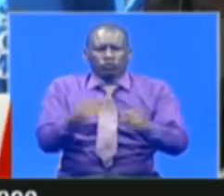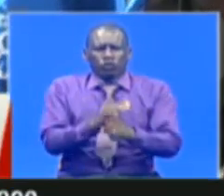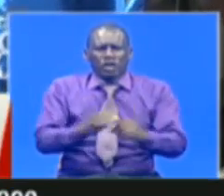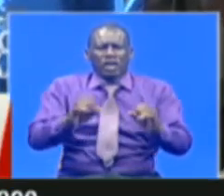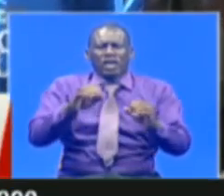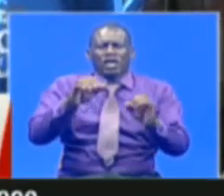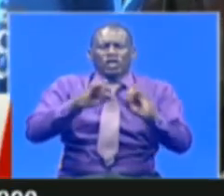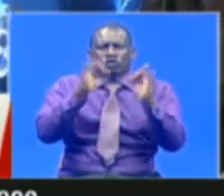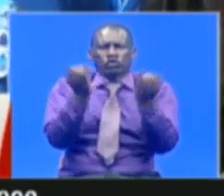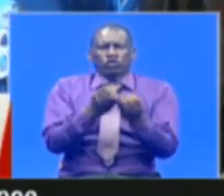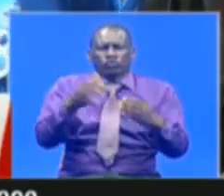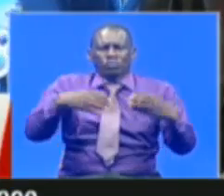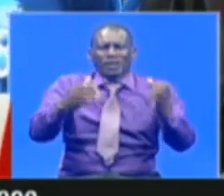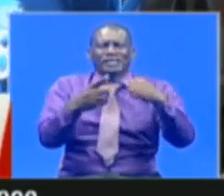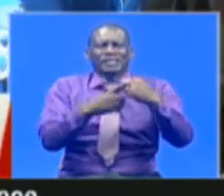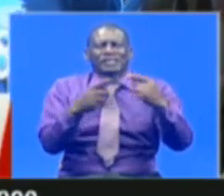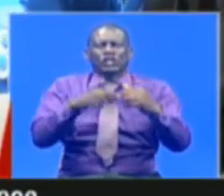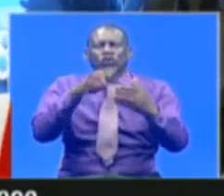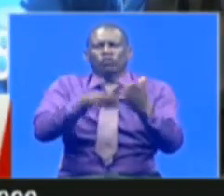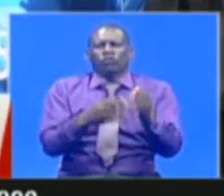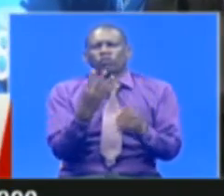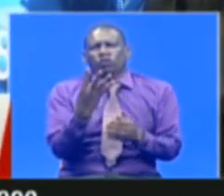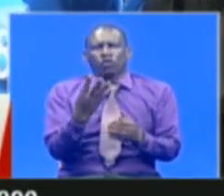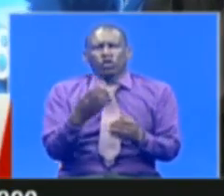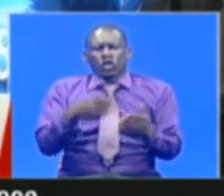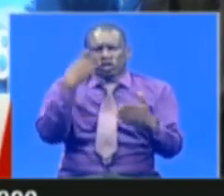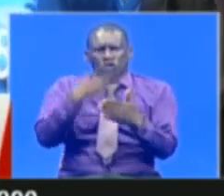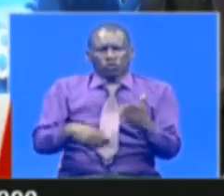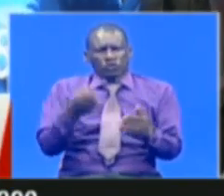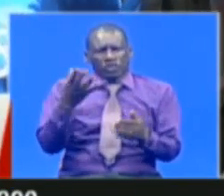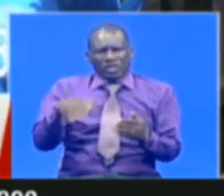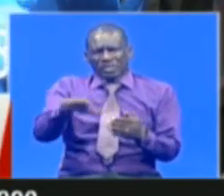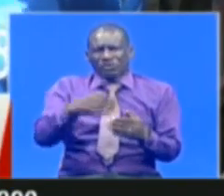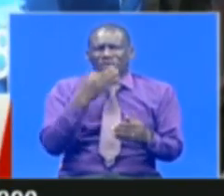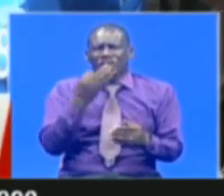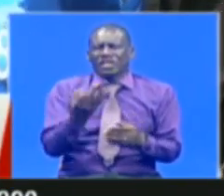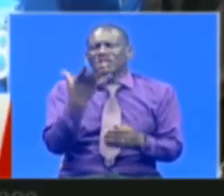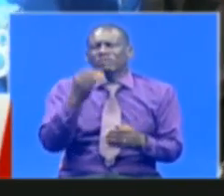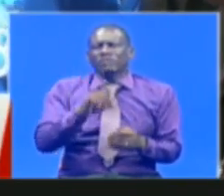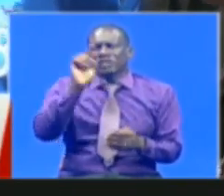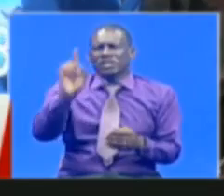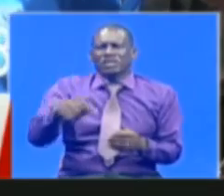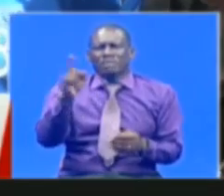to form 4. So the estimated cost from the architect is about 350 million.